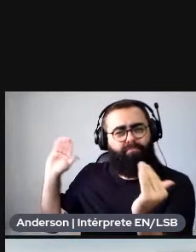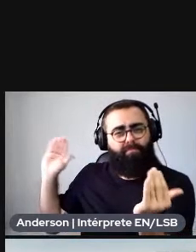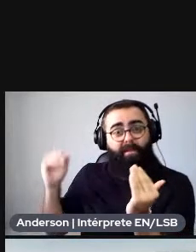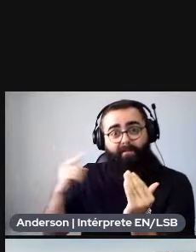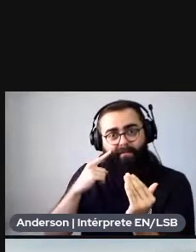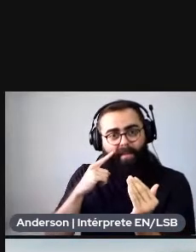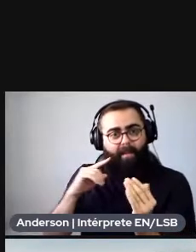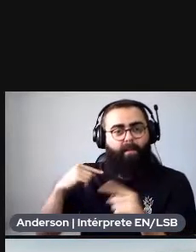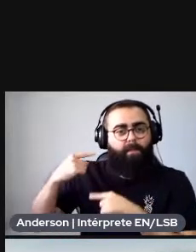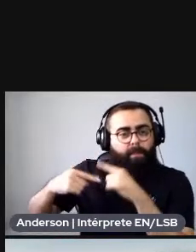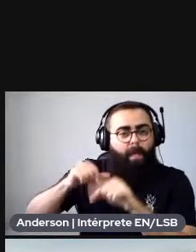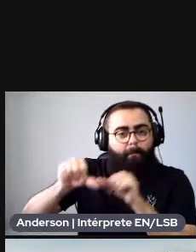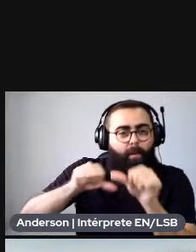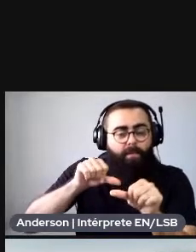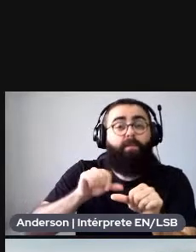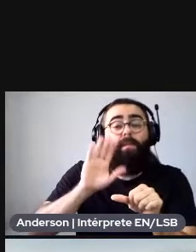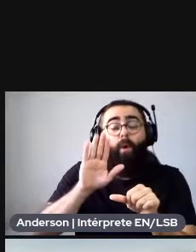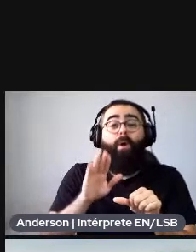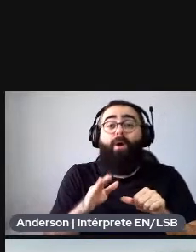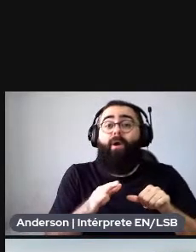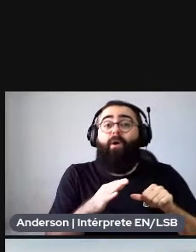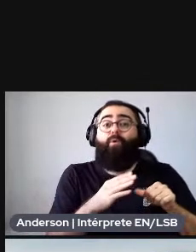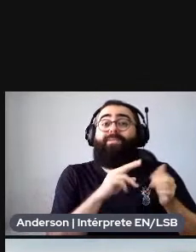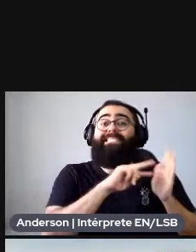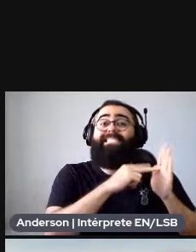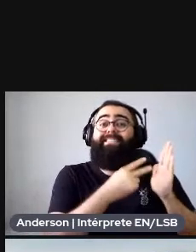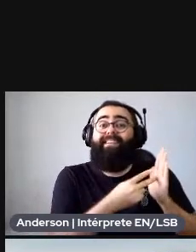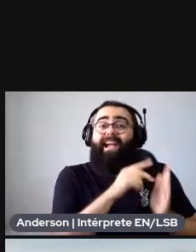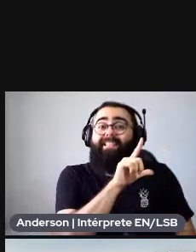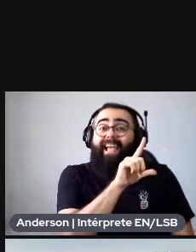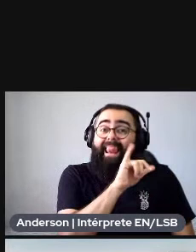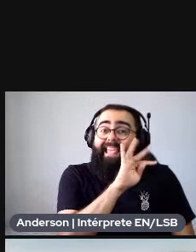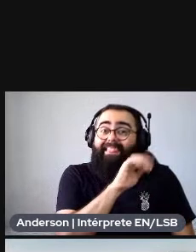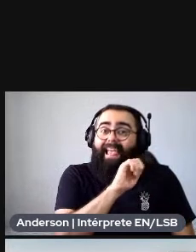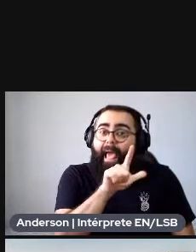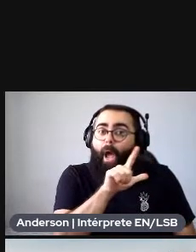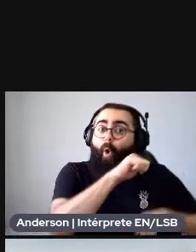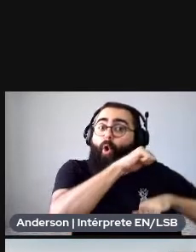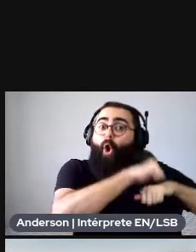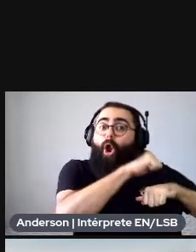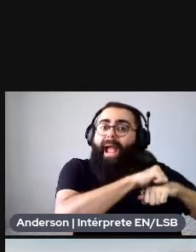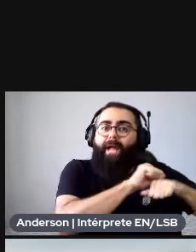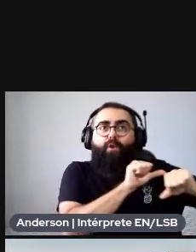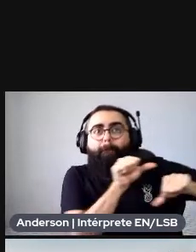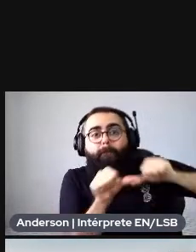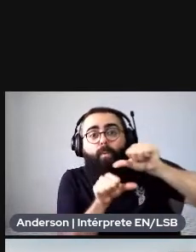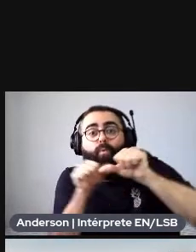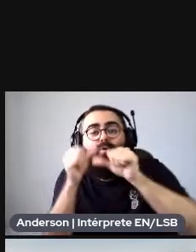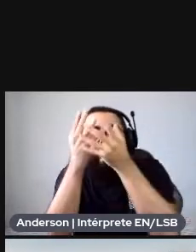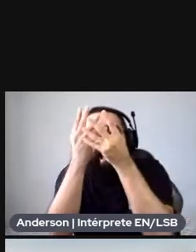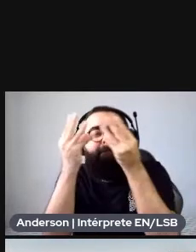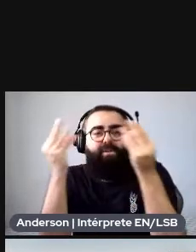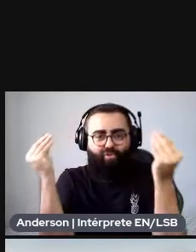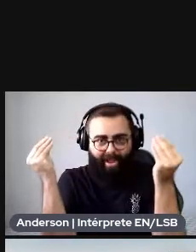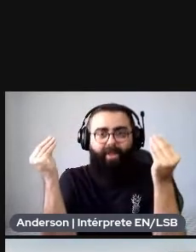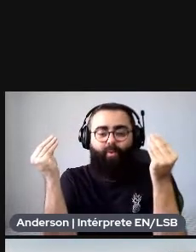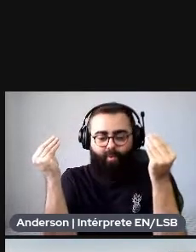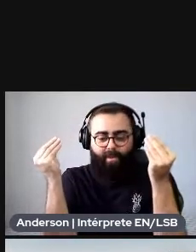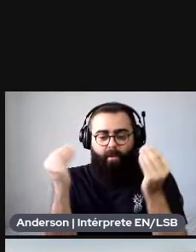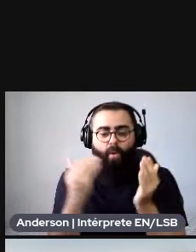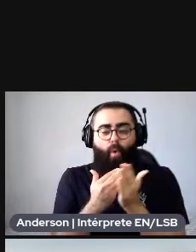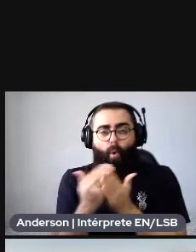throwing through a metaphorical extension, something like to throw a concrete object towards a concrete goal. It's like